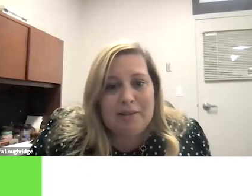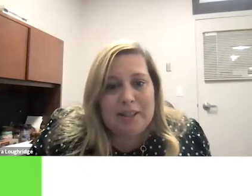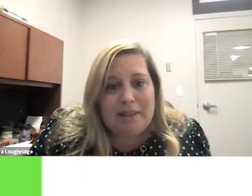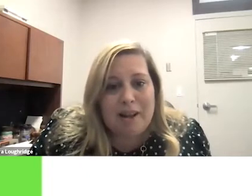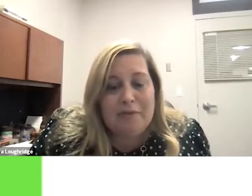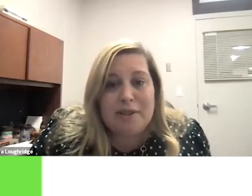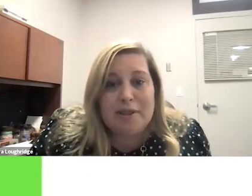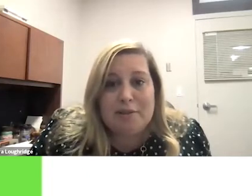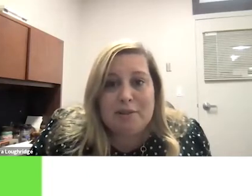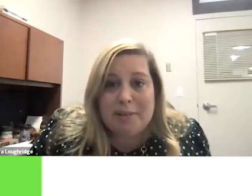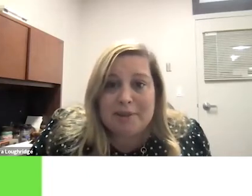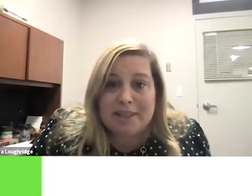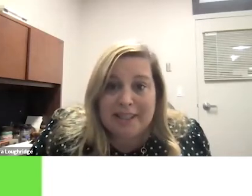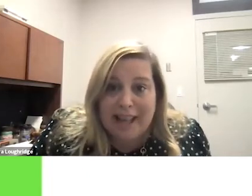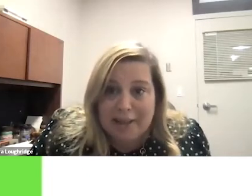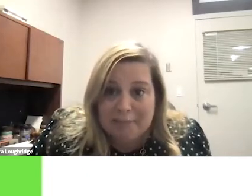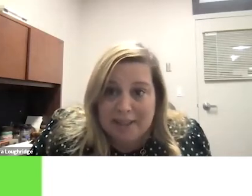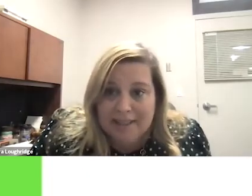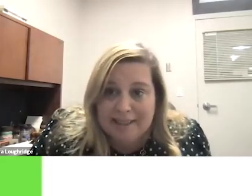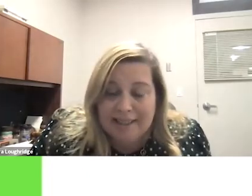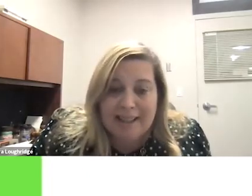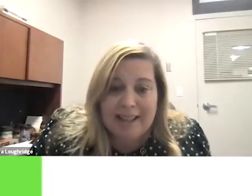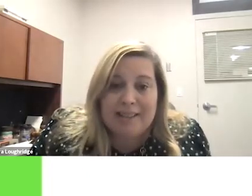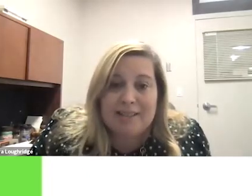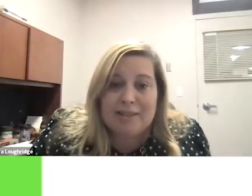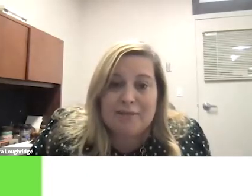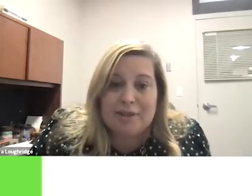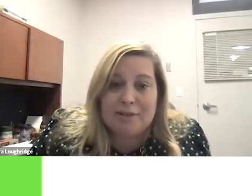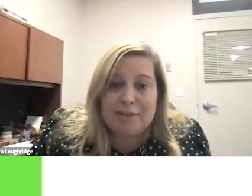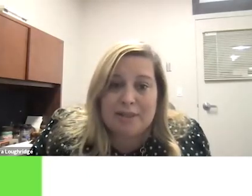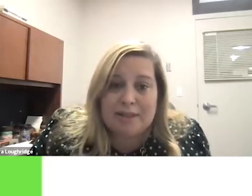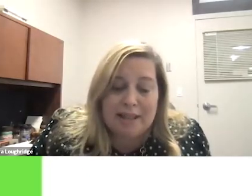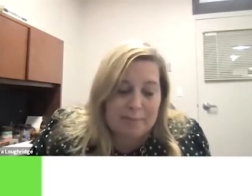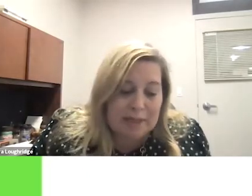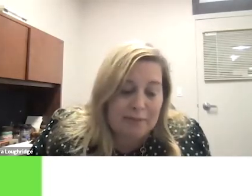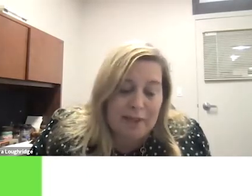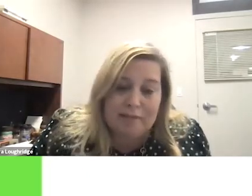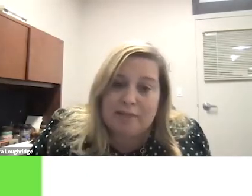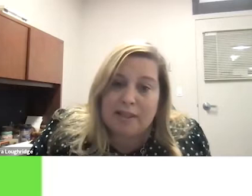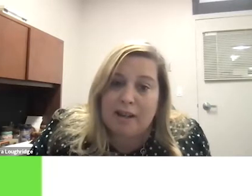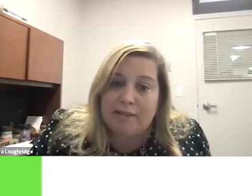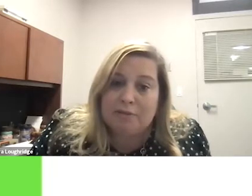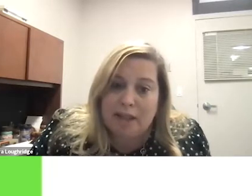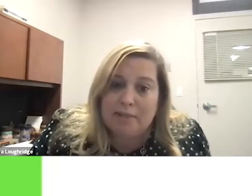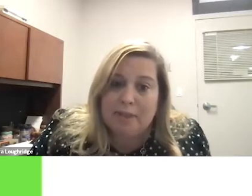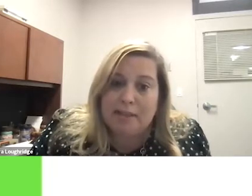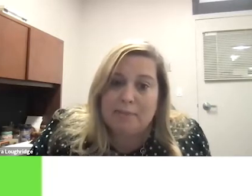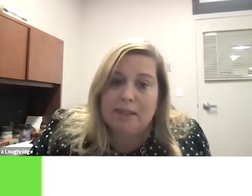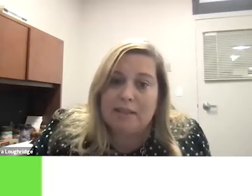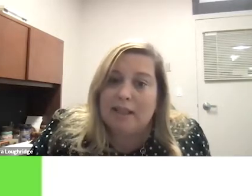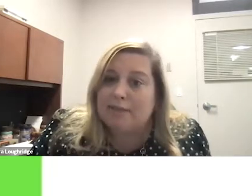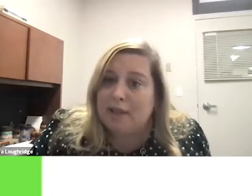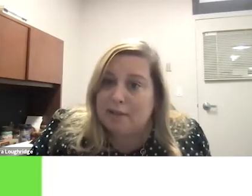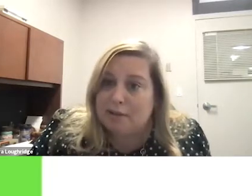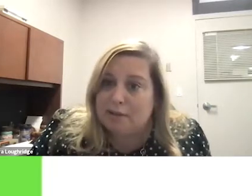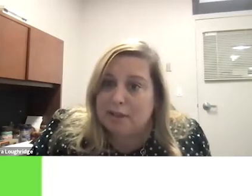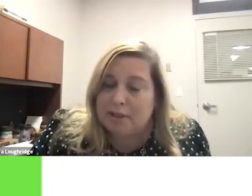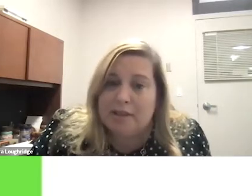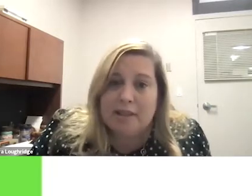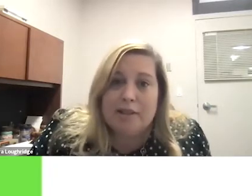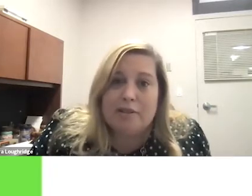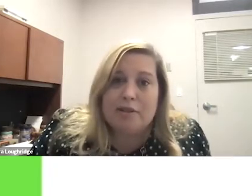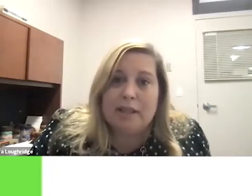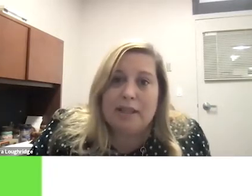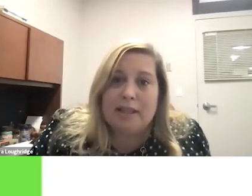we are going to offer a newcomer academy, and these are for students that meet the federal requirement of being classified a